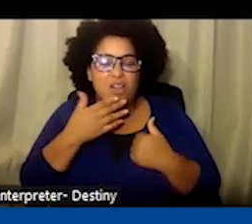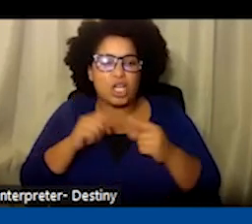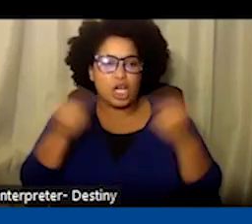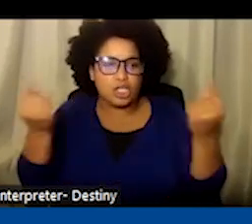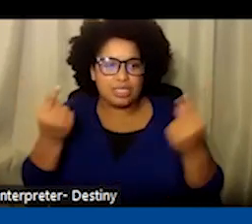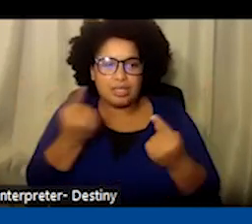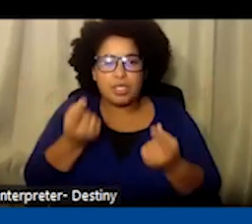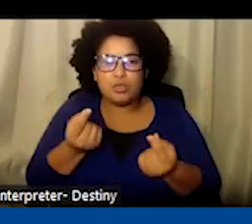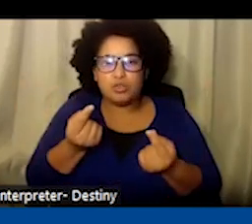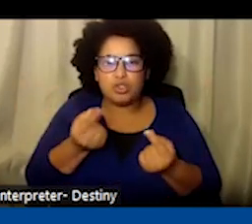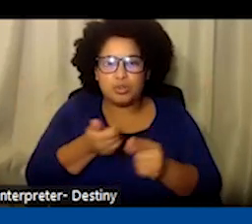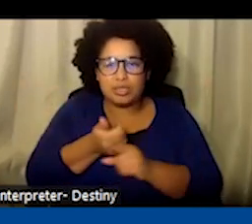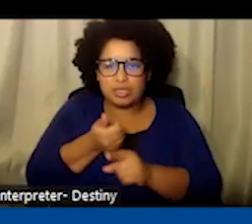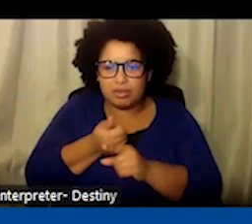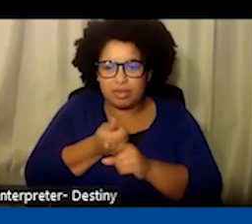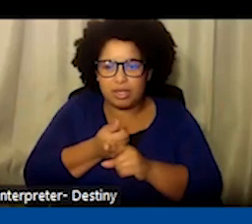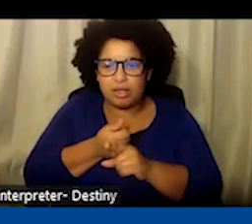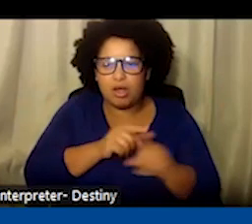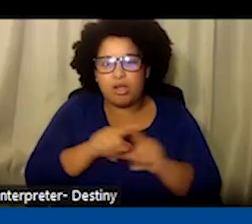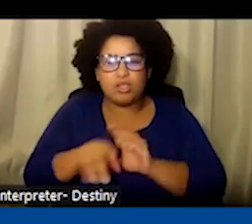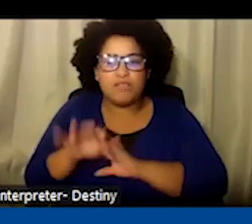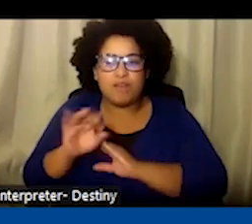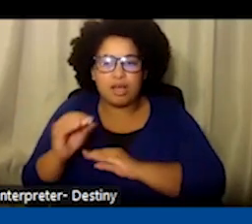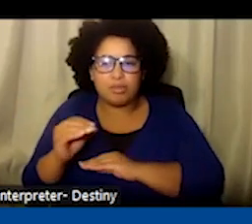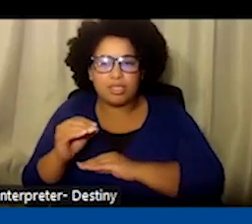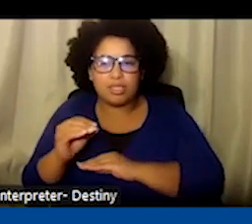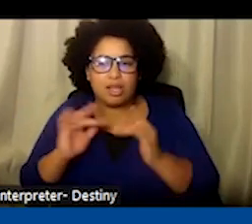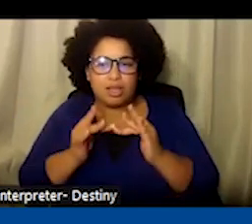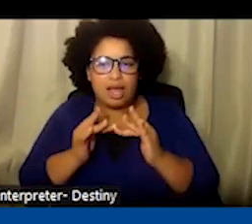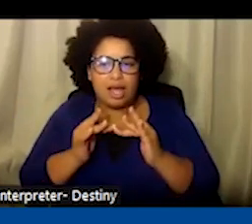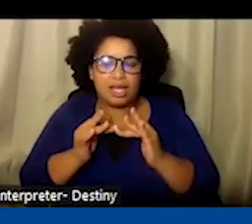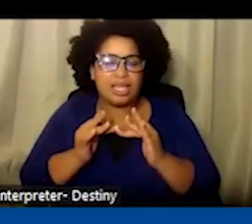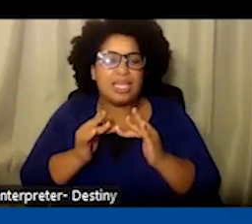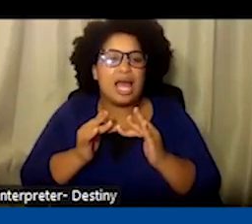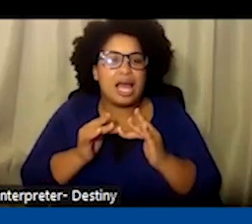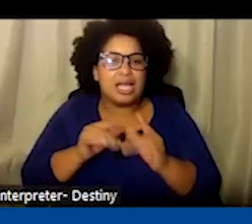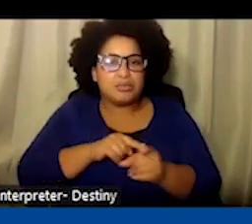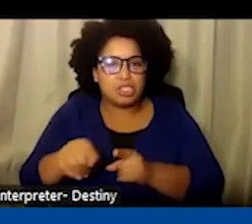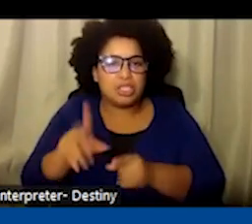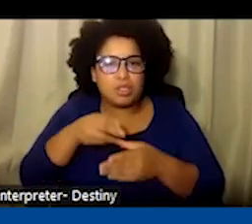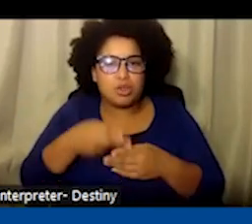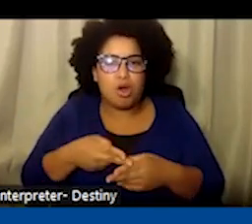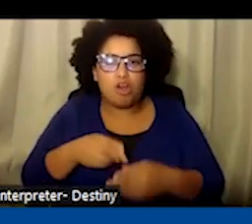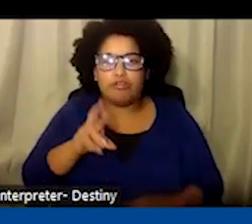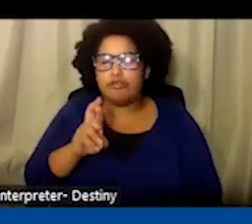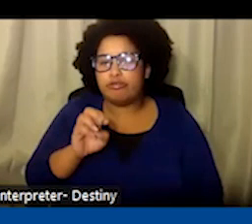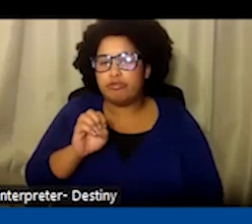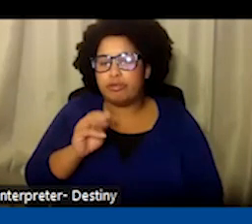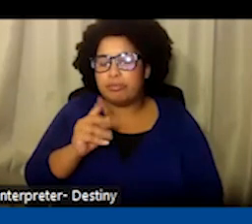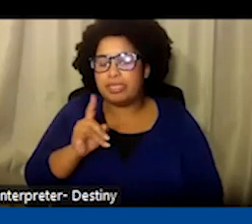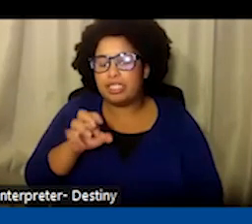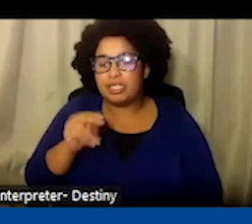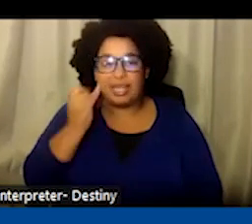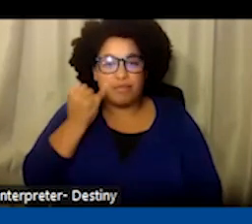do on your own. However, you can always find companies online that specialize in remediation. If you choose to do it on your own, I do